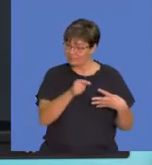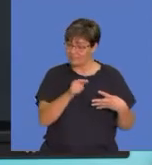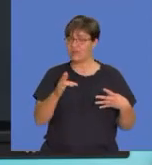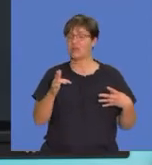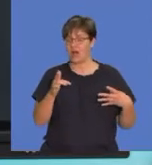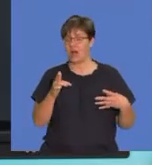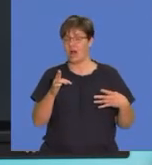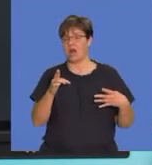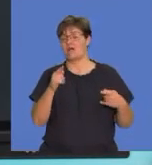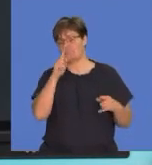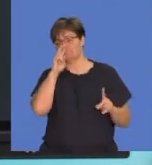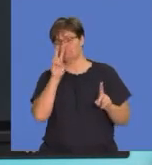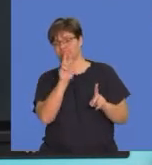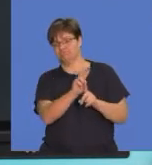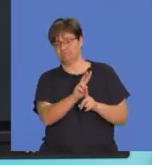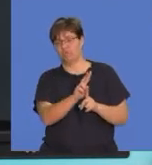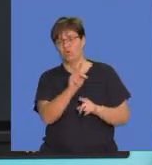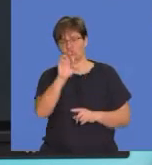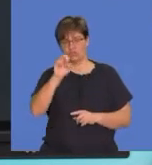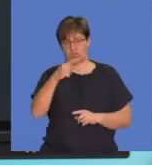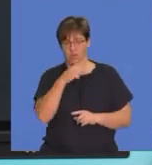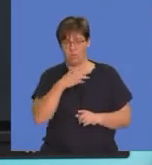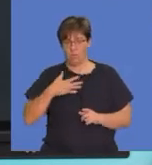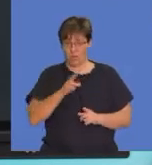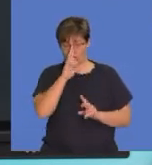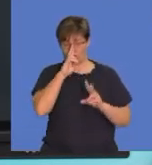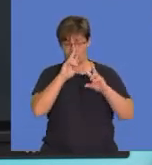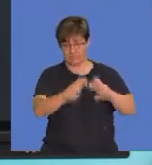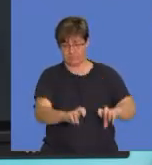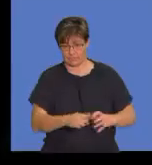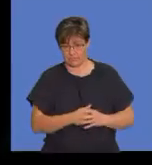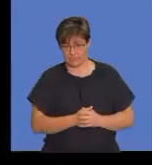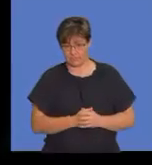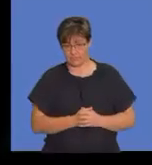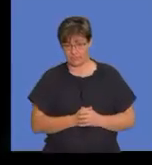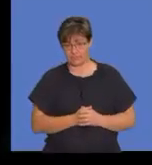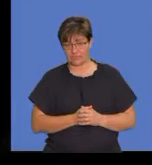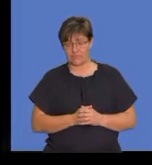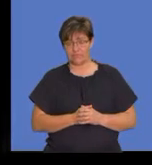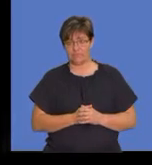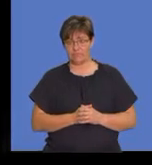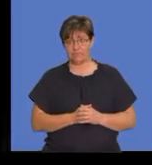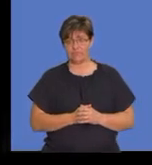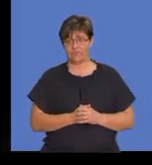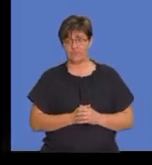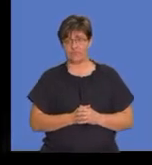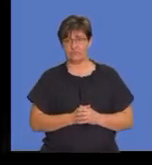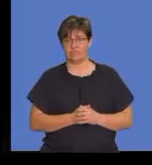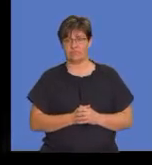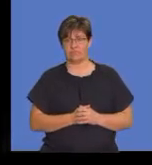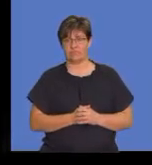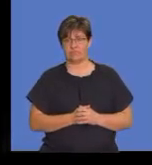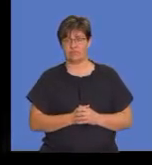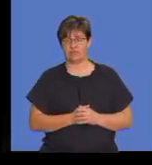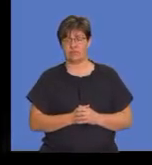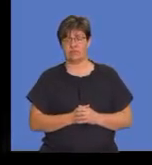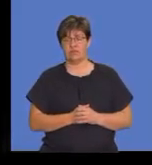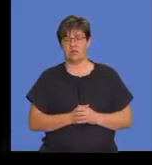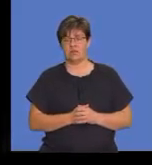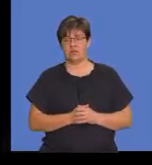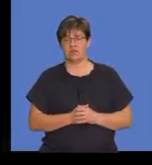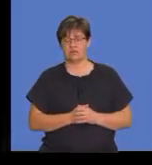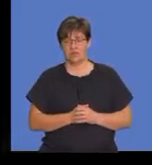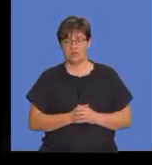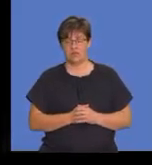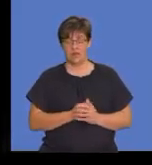big concept under trigonometry that we are looking at. Now, the two acute angles